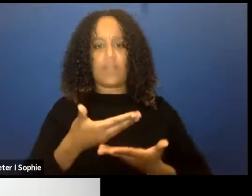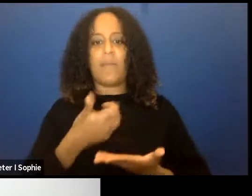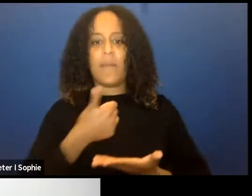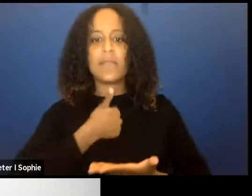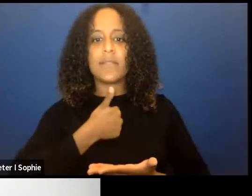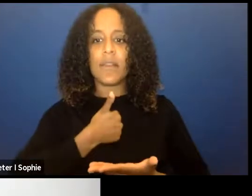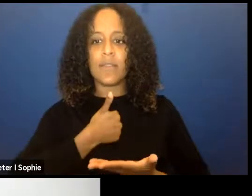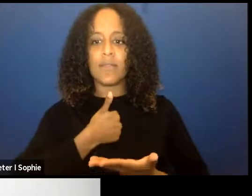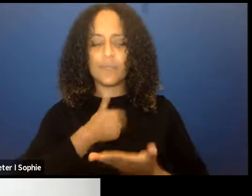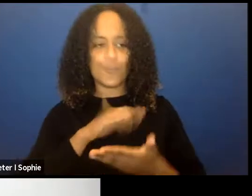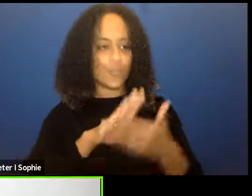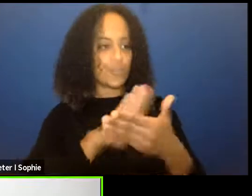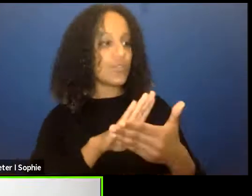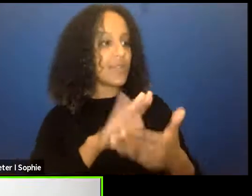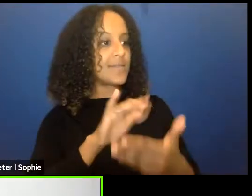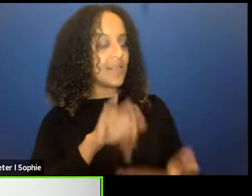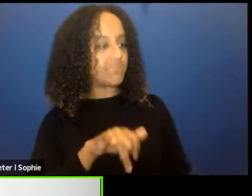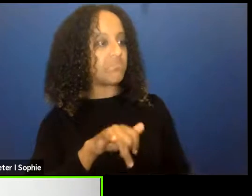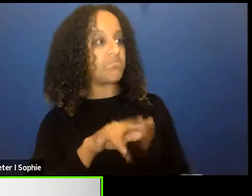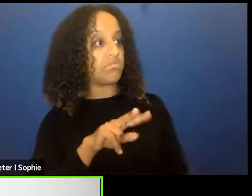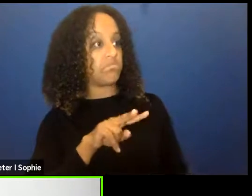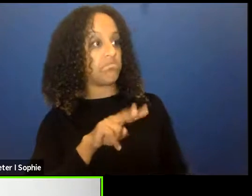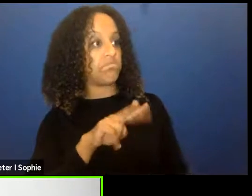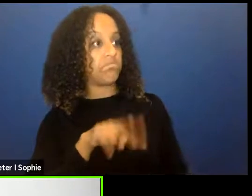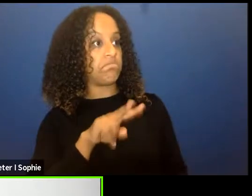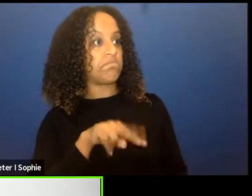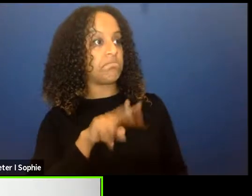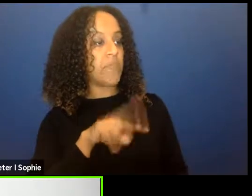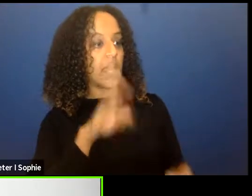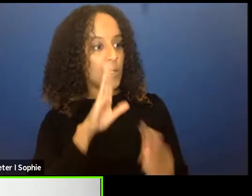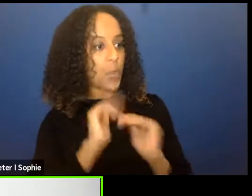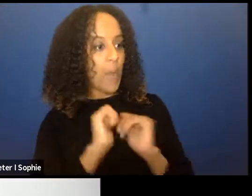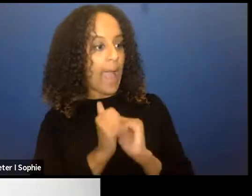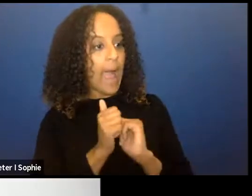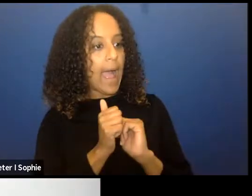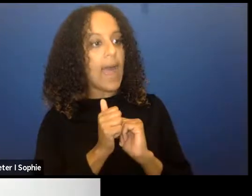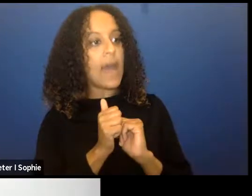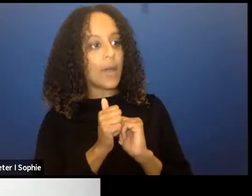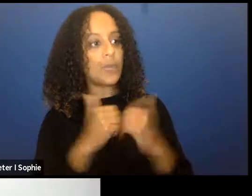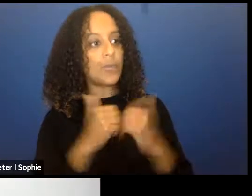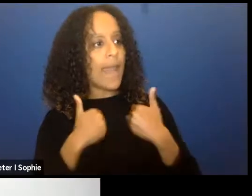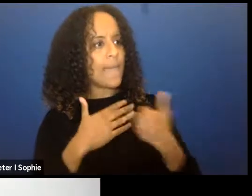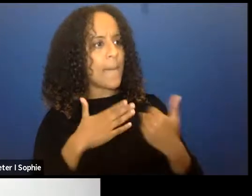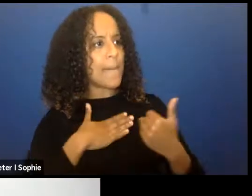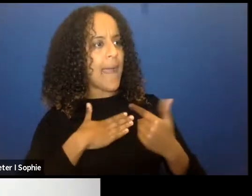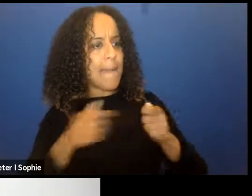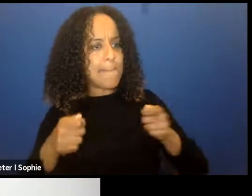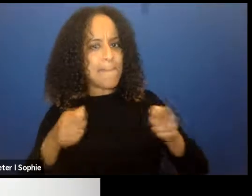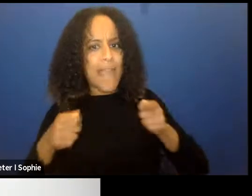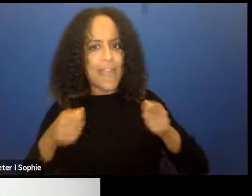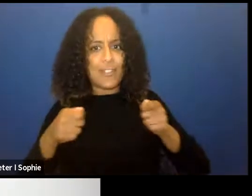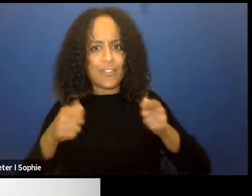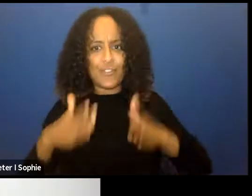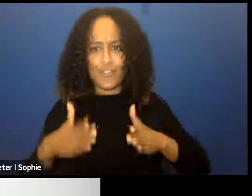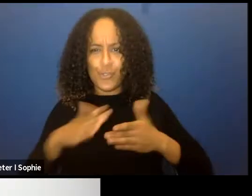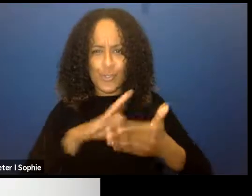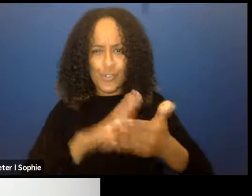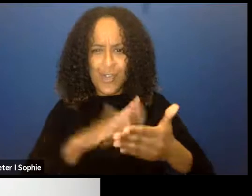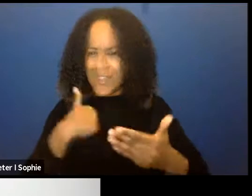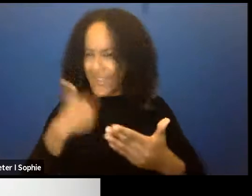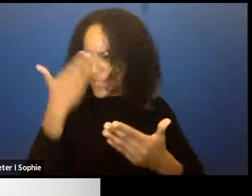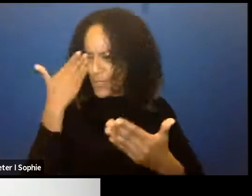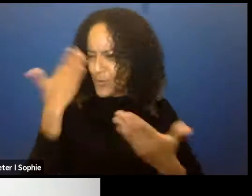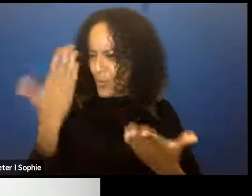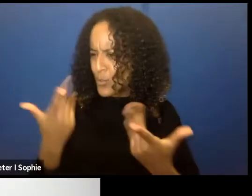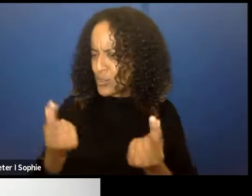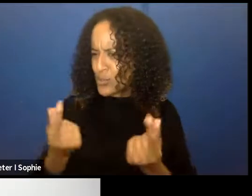to address it. I Mhm. didn't really know how to have my manager address it. I didn't really know what to do. I mentioned